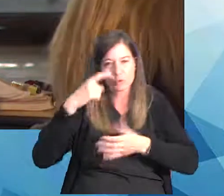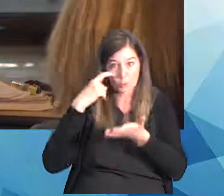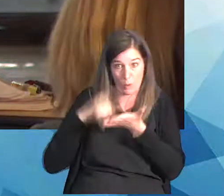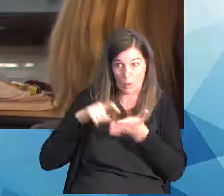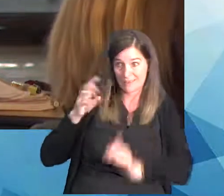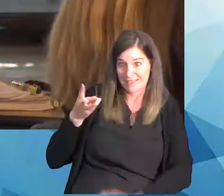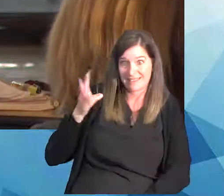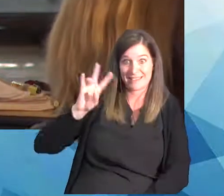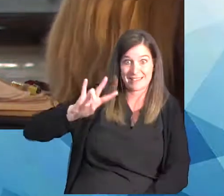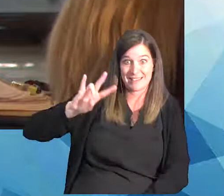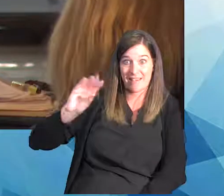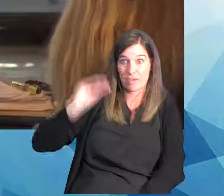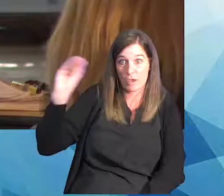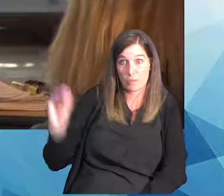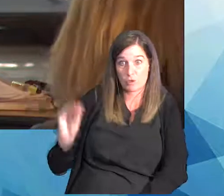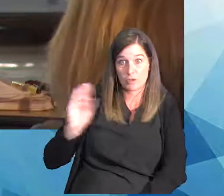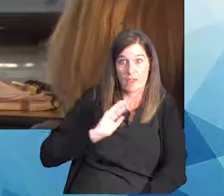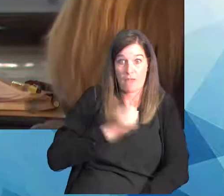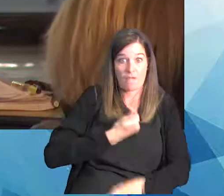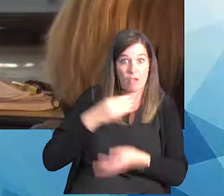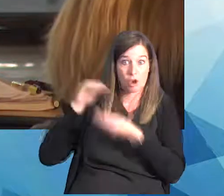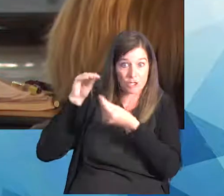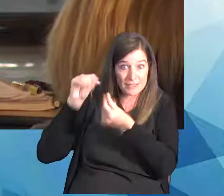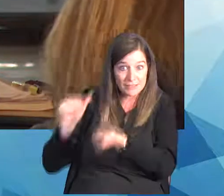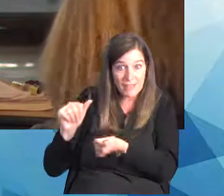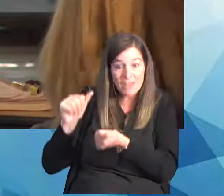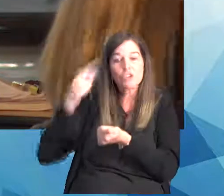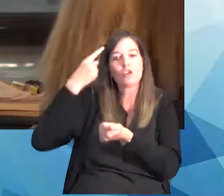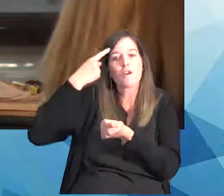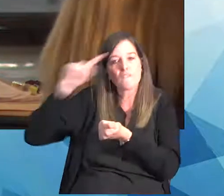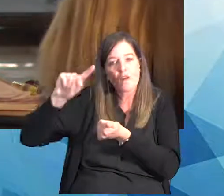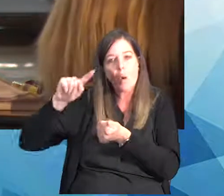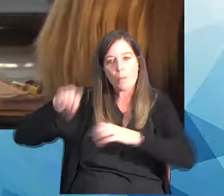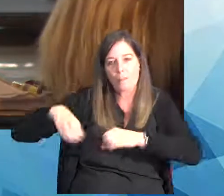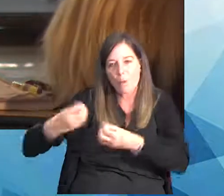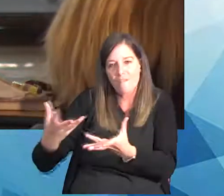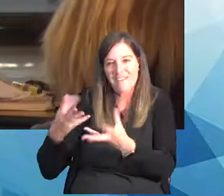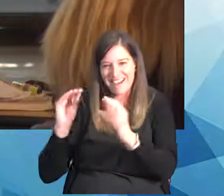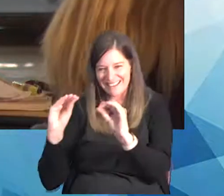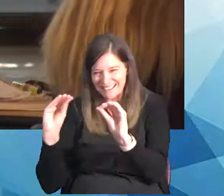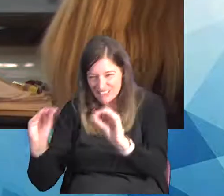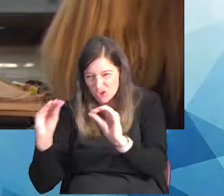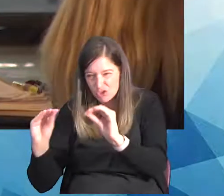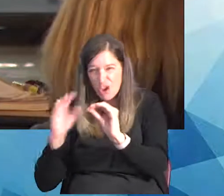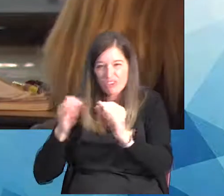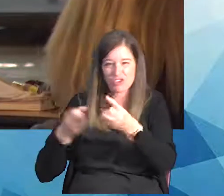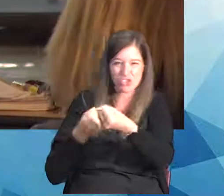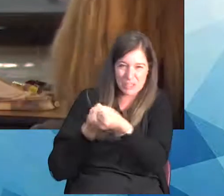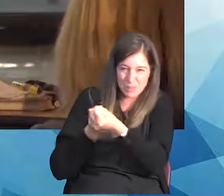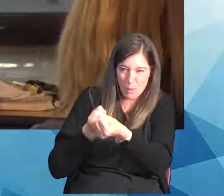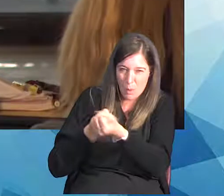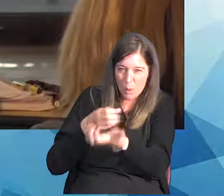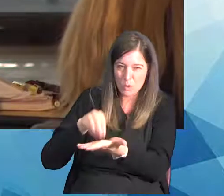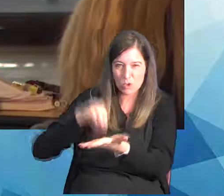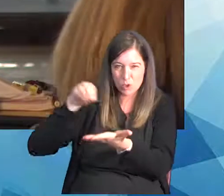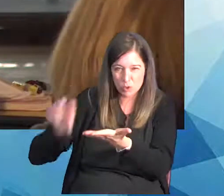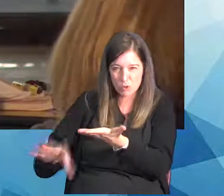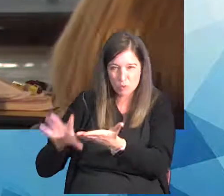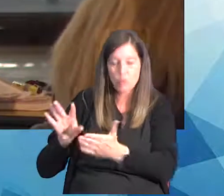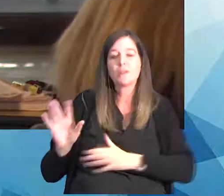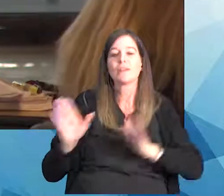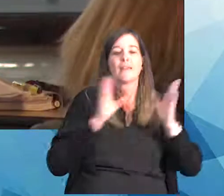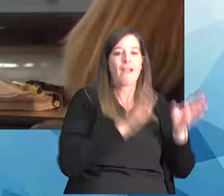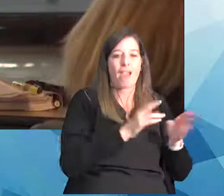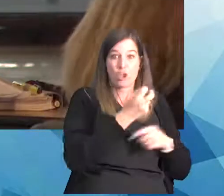67% of our expenditures providing instruction and student support, and 12%